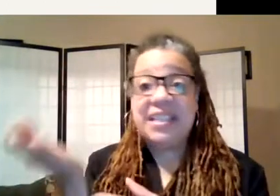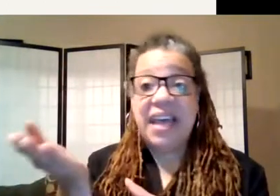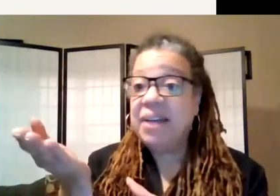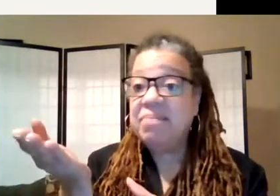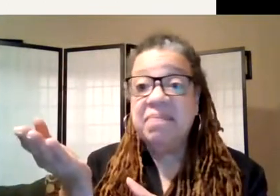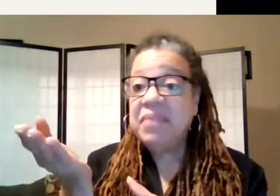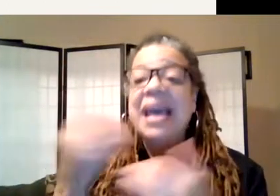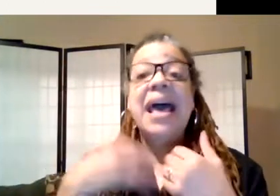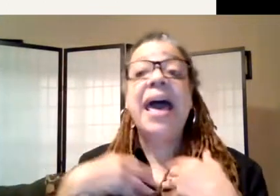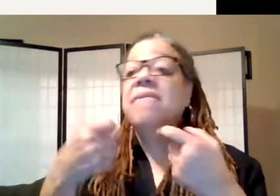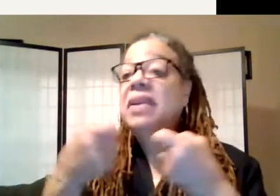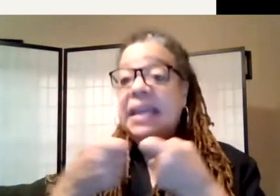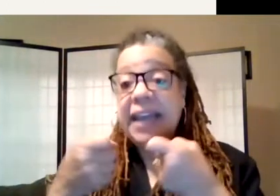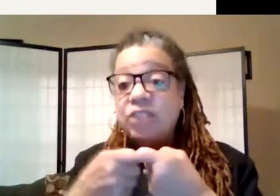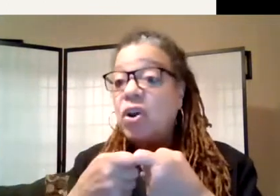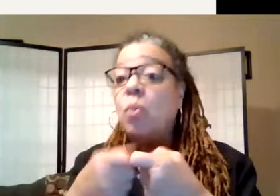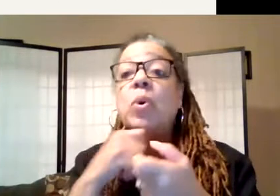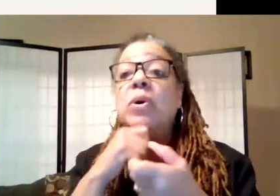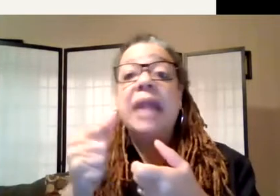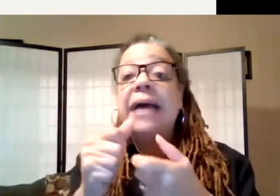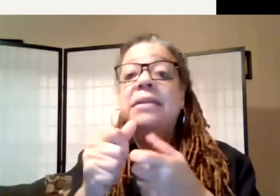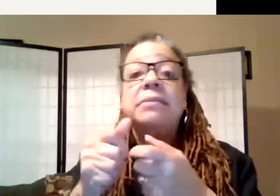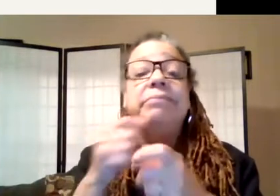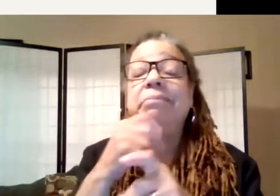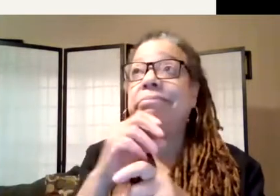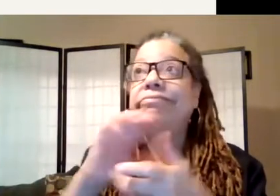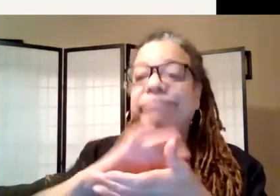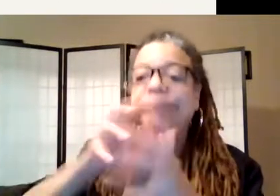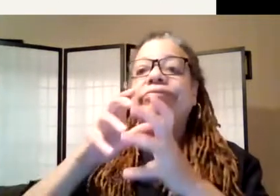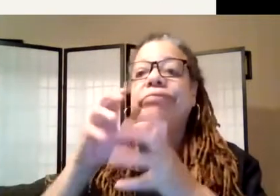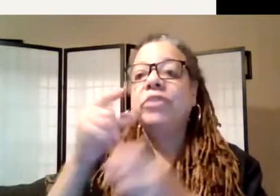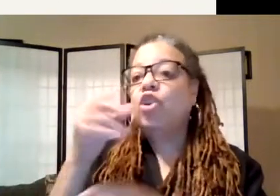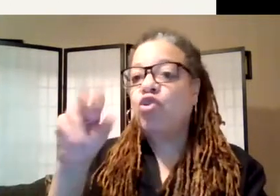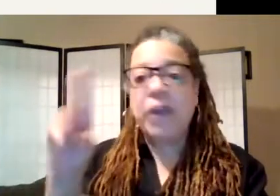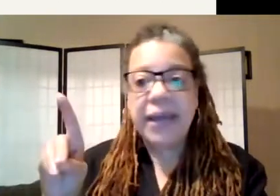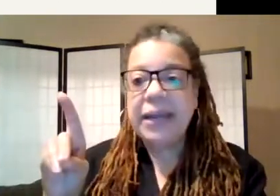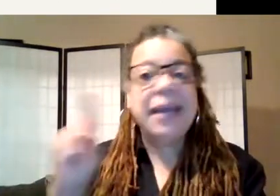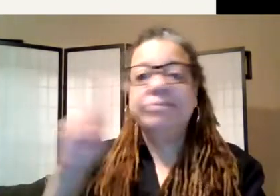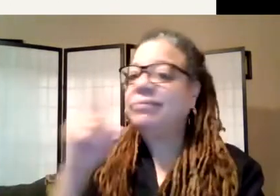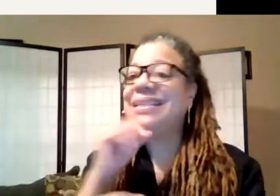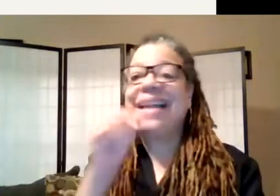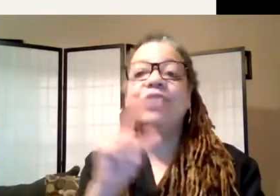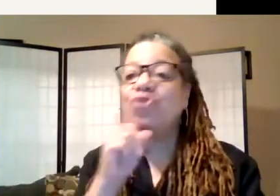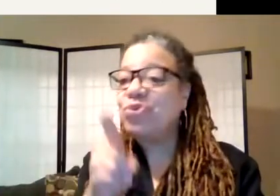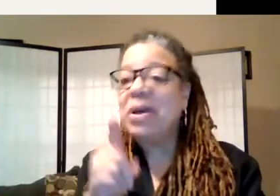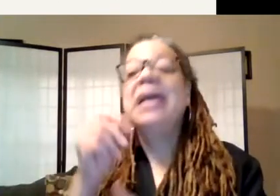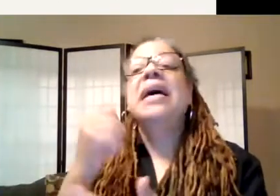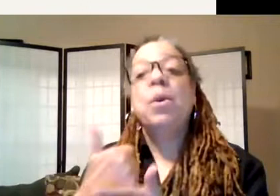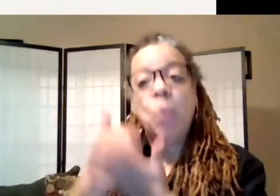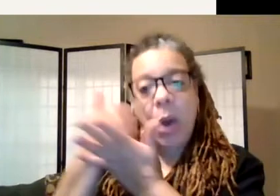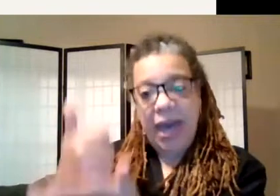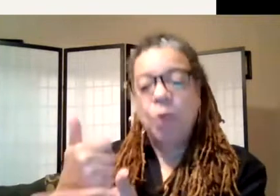Having electric vehicles will not strain the grid. It's actually proven to actually help the grid, and this has been proven by members of